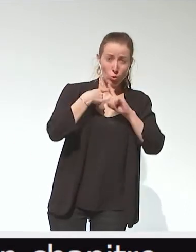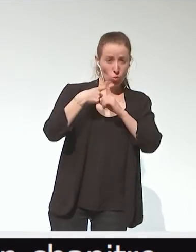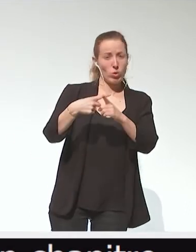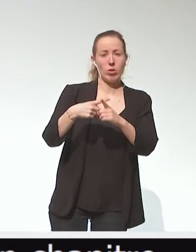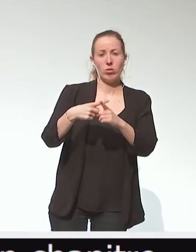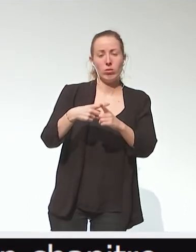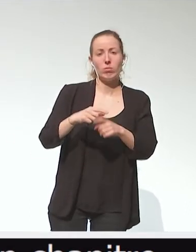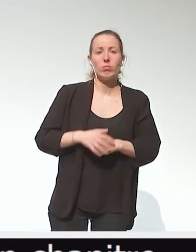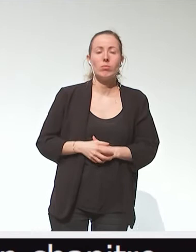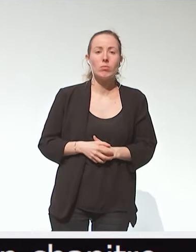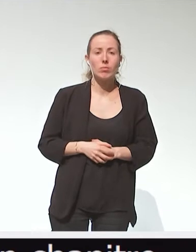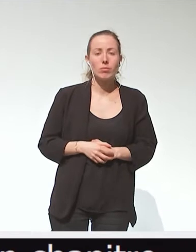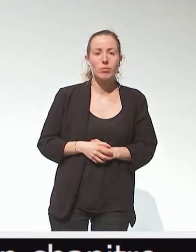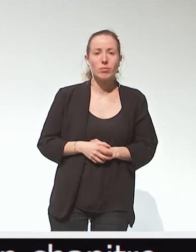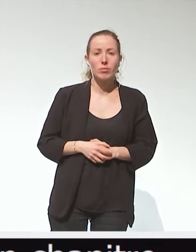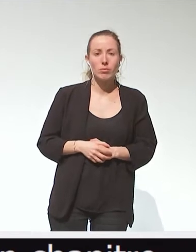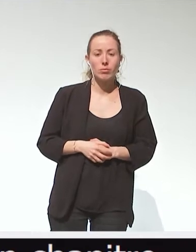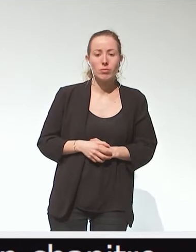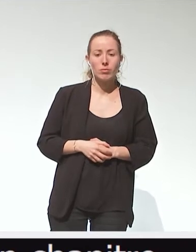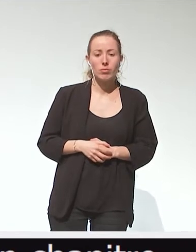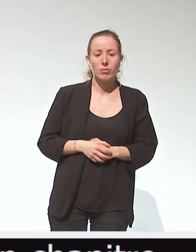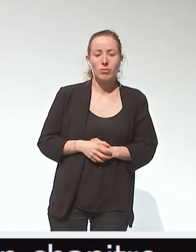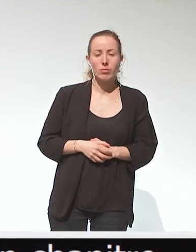land is involved.